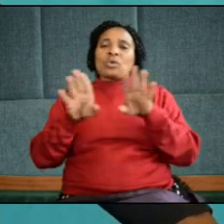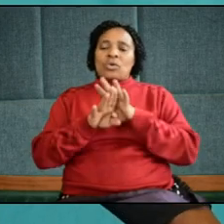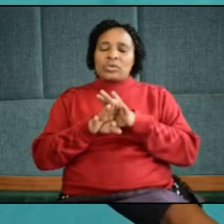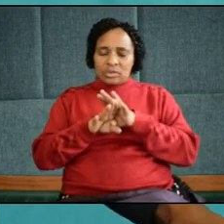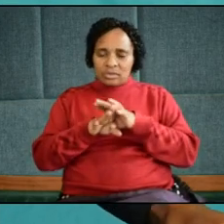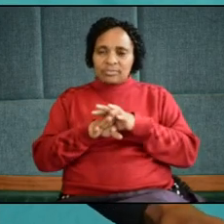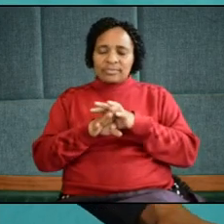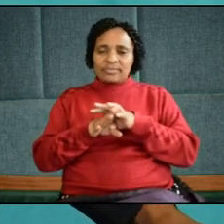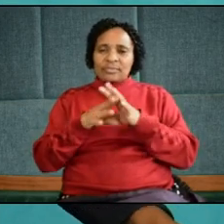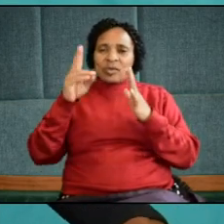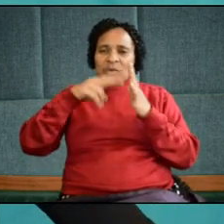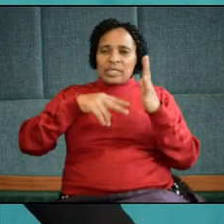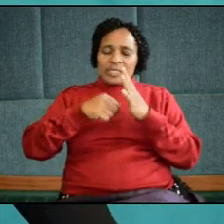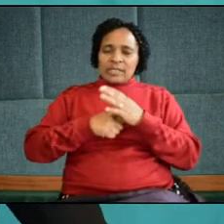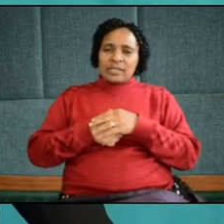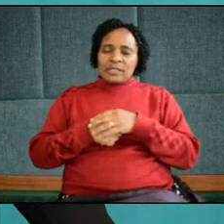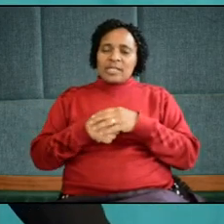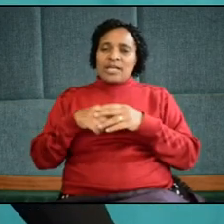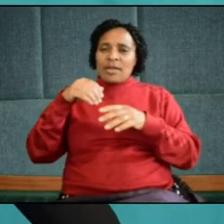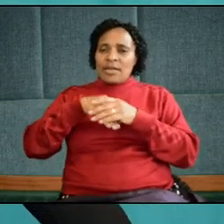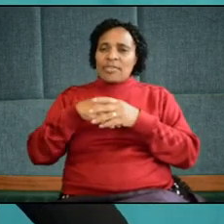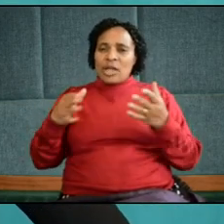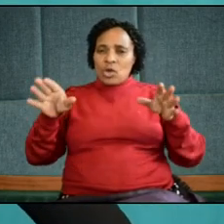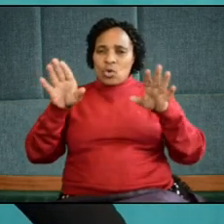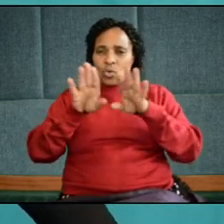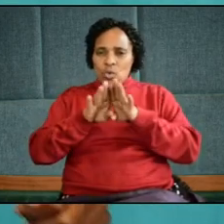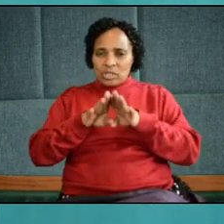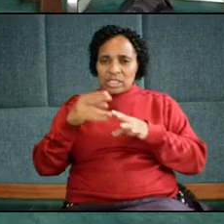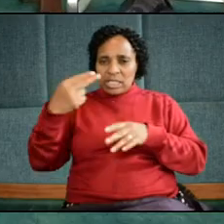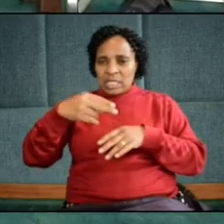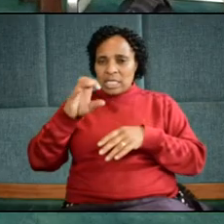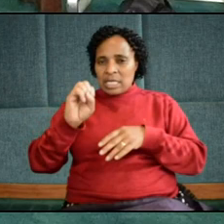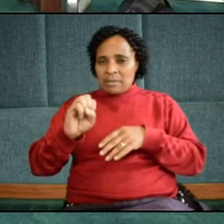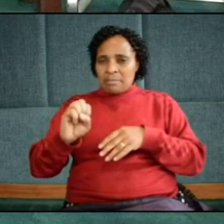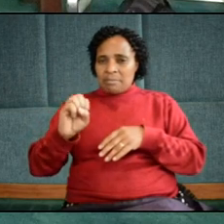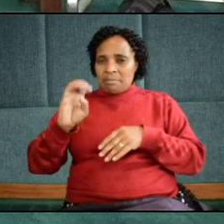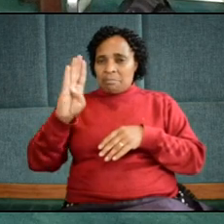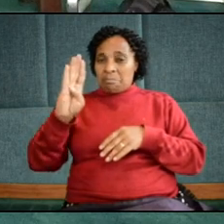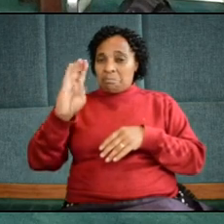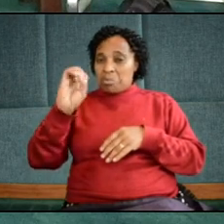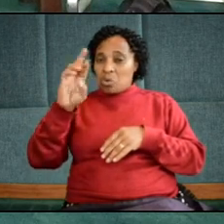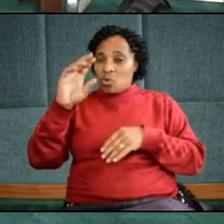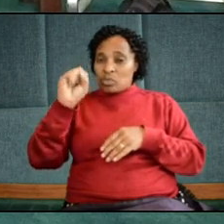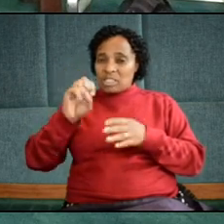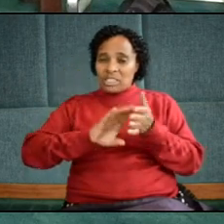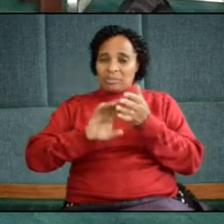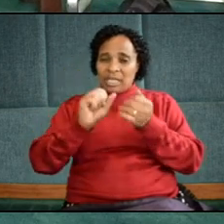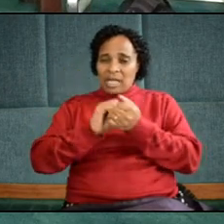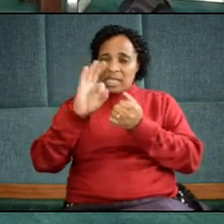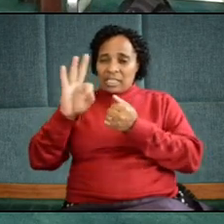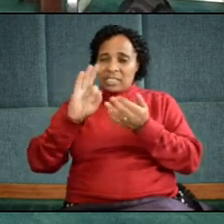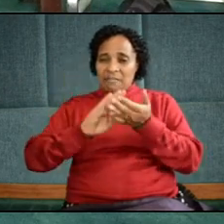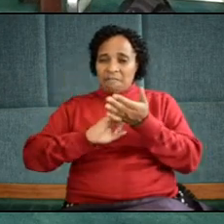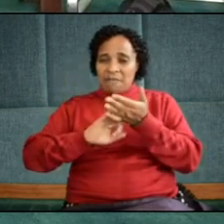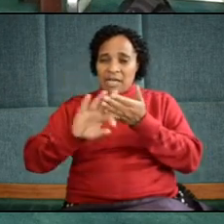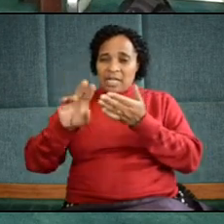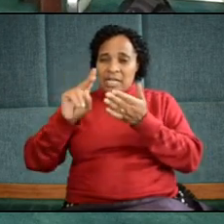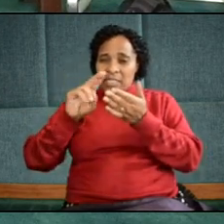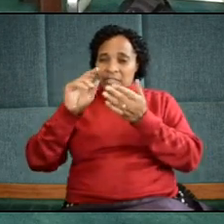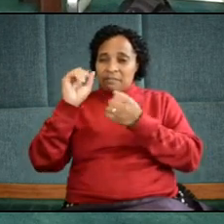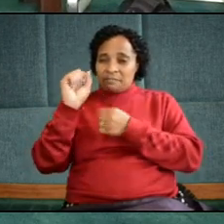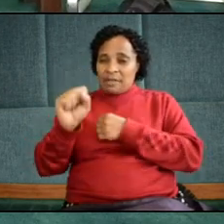from, should be in the punchlines. That's Hebrews chapter 13, verse 5, as we close. Hebrews 13,